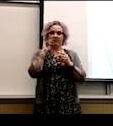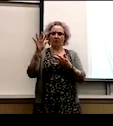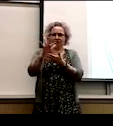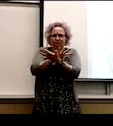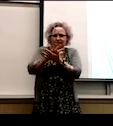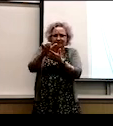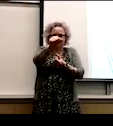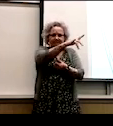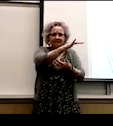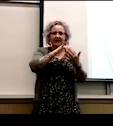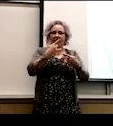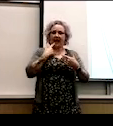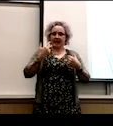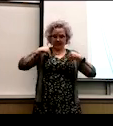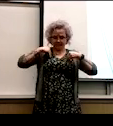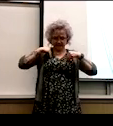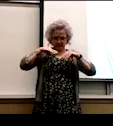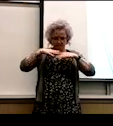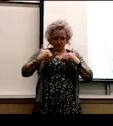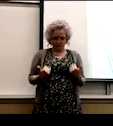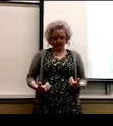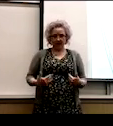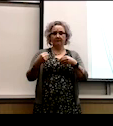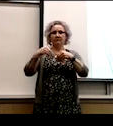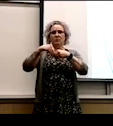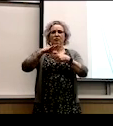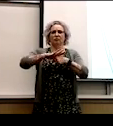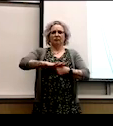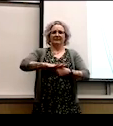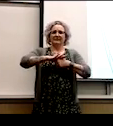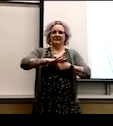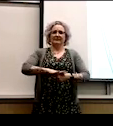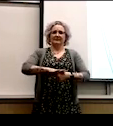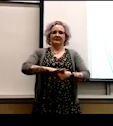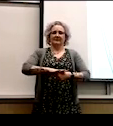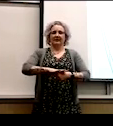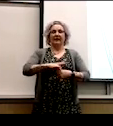stress in the body. And that can lead to progeria.